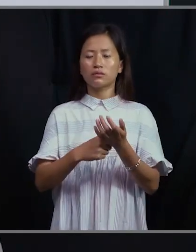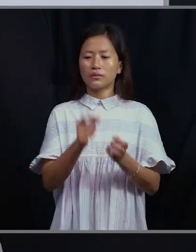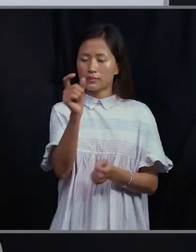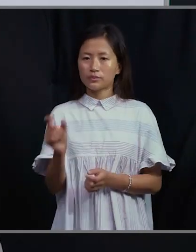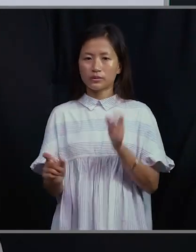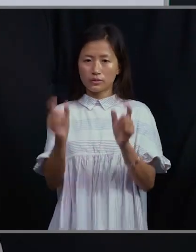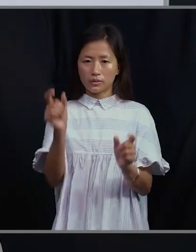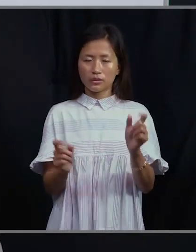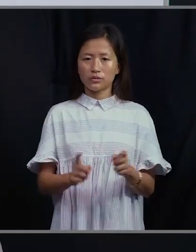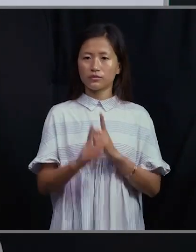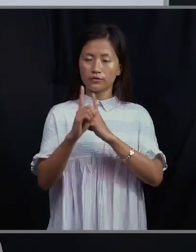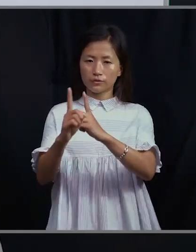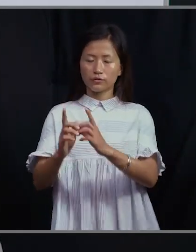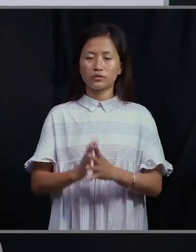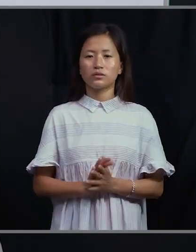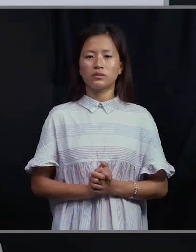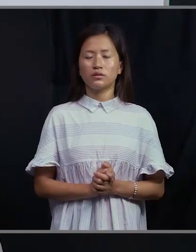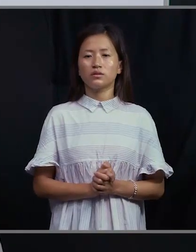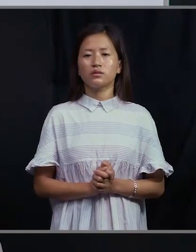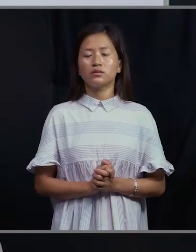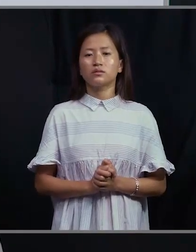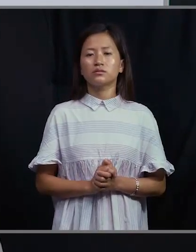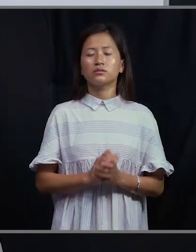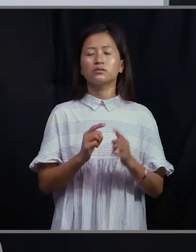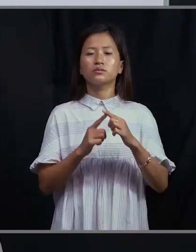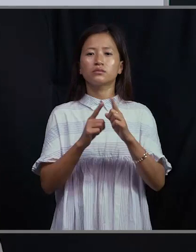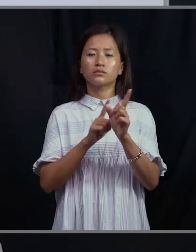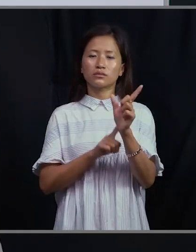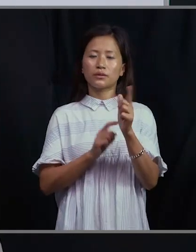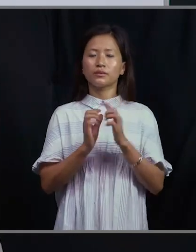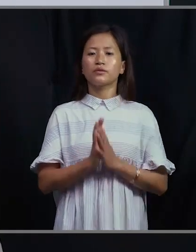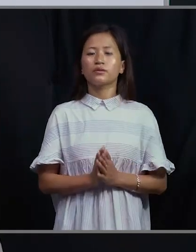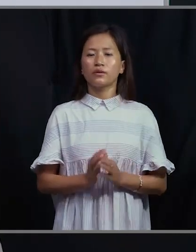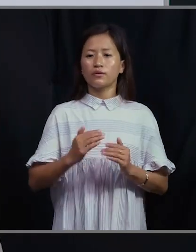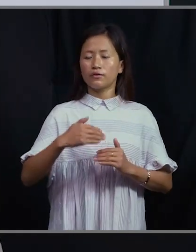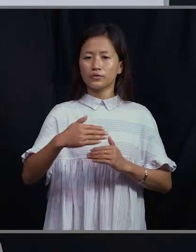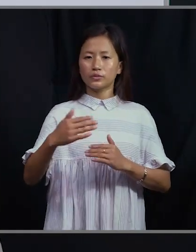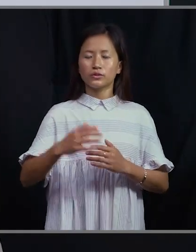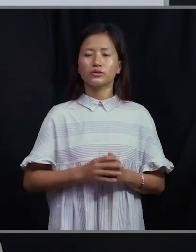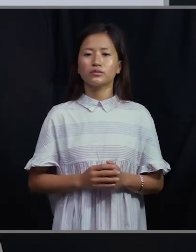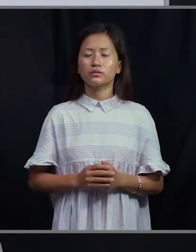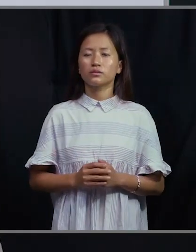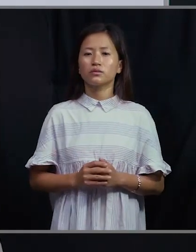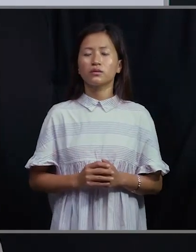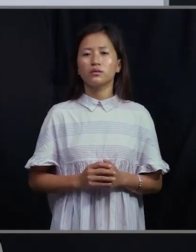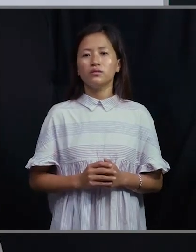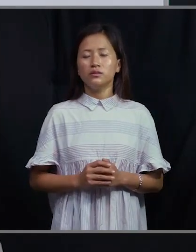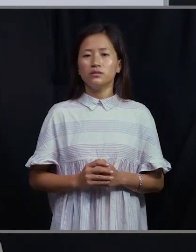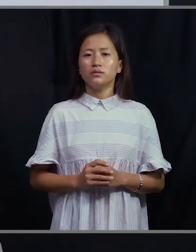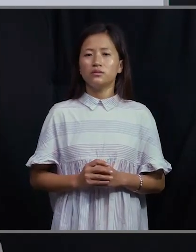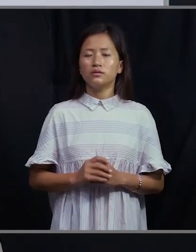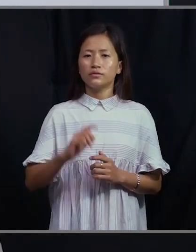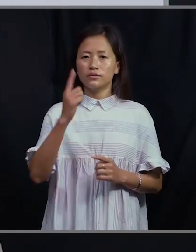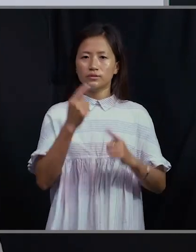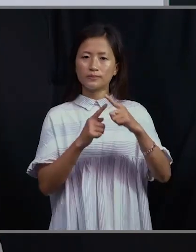people has to follow. Okay, so this type of procedures, okay, vary from one to the other. The first type